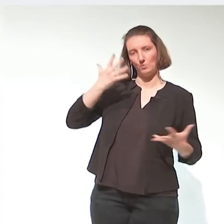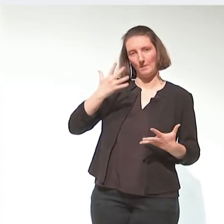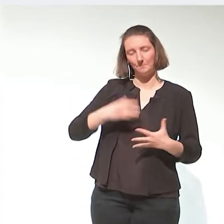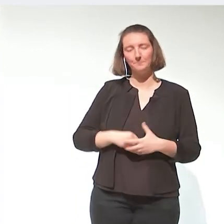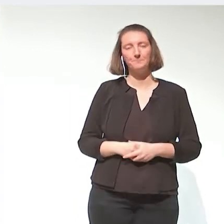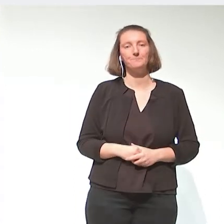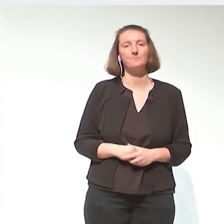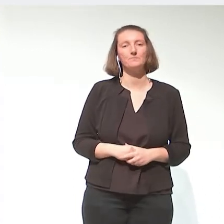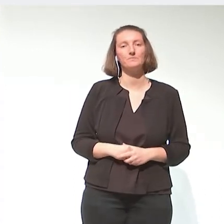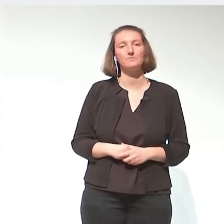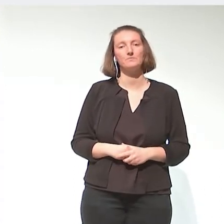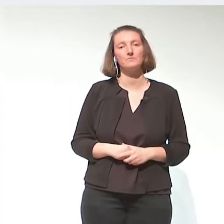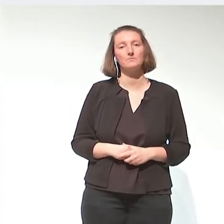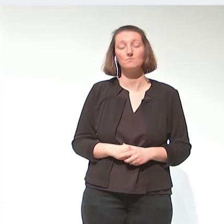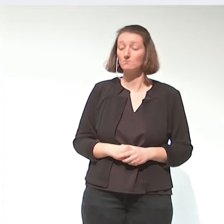are children.